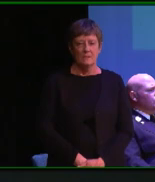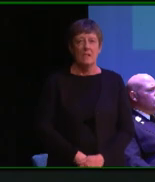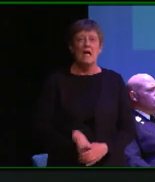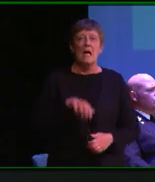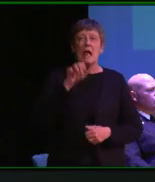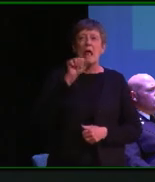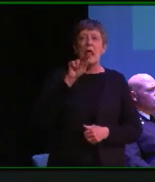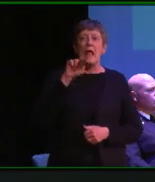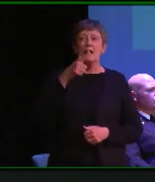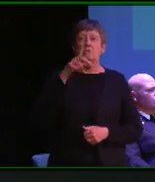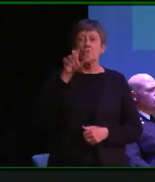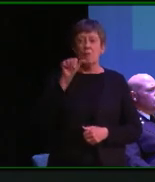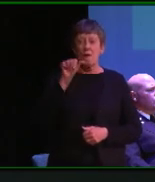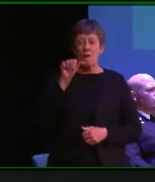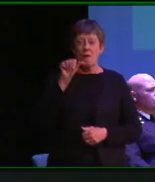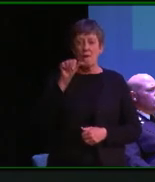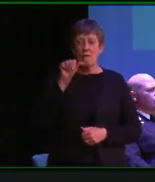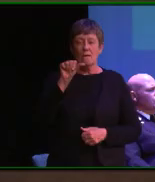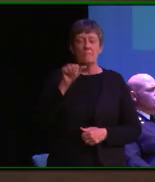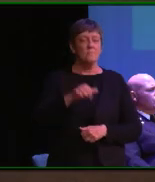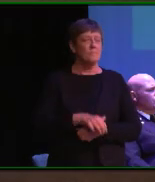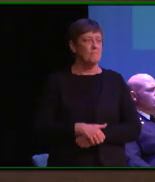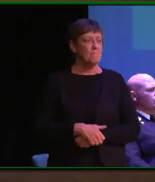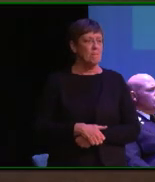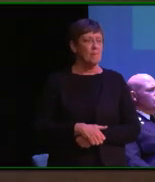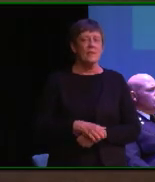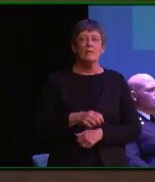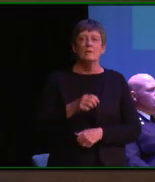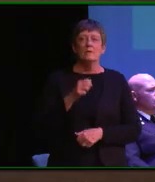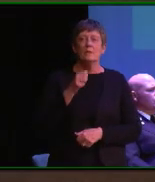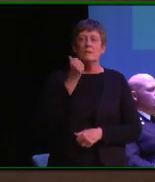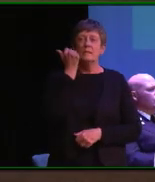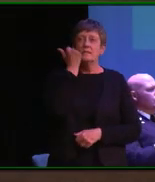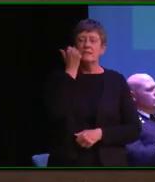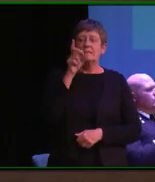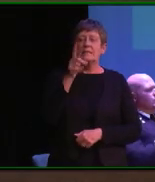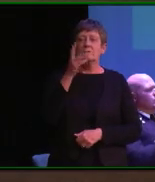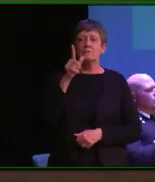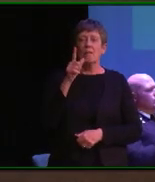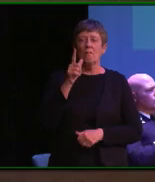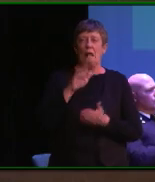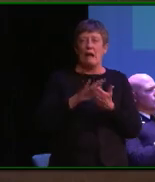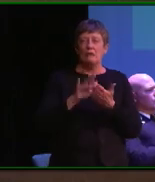Angela Christina Vargas Lopez, Dental Hygiene.